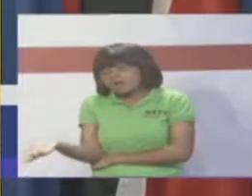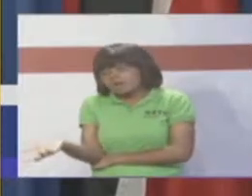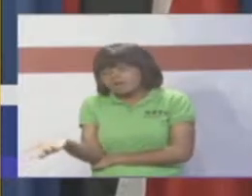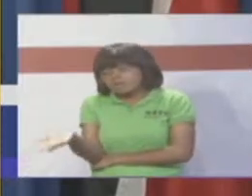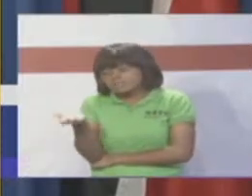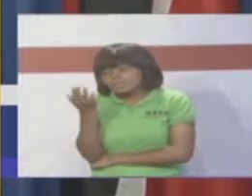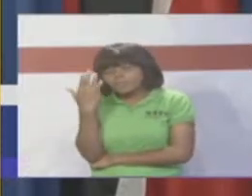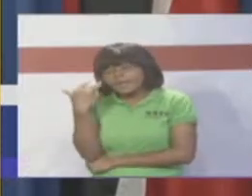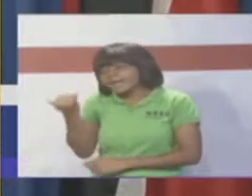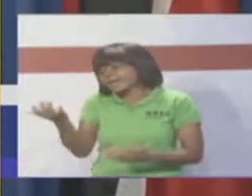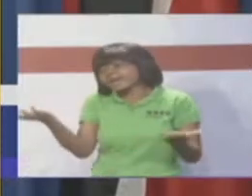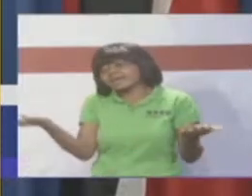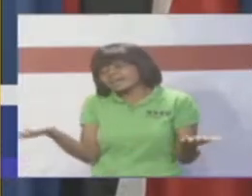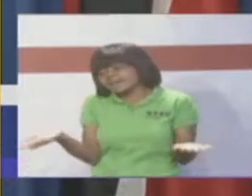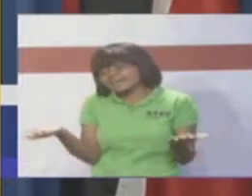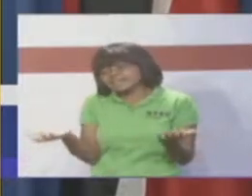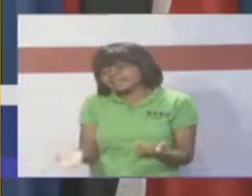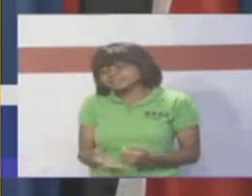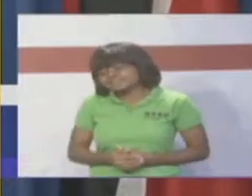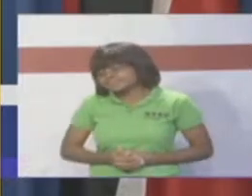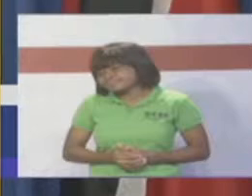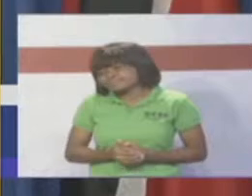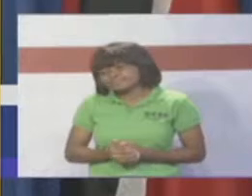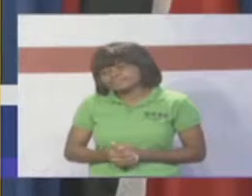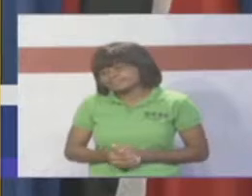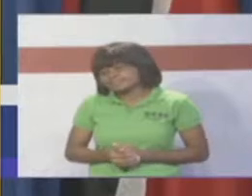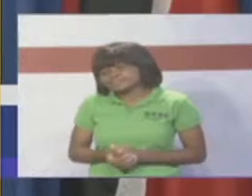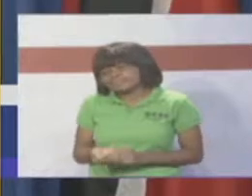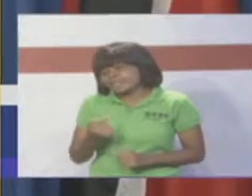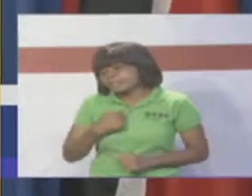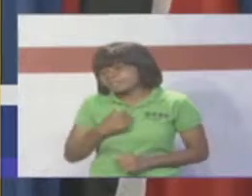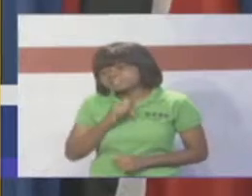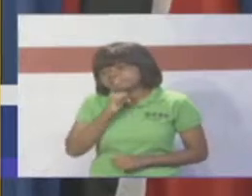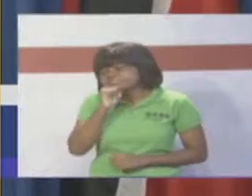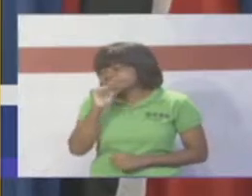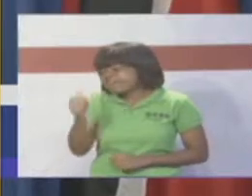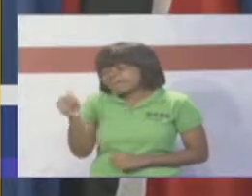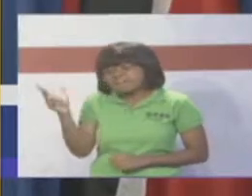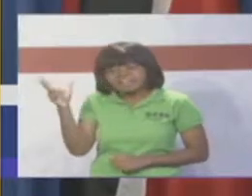Because I have not heard that kind of price for medication outside of the